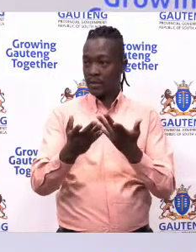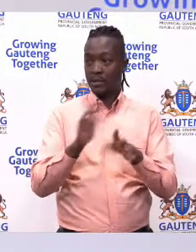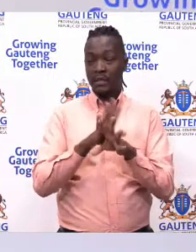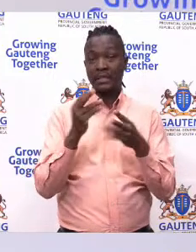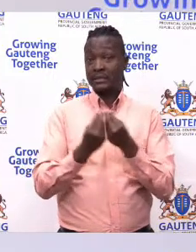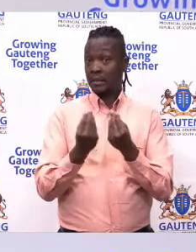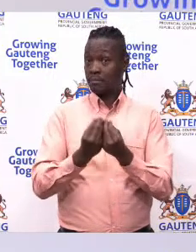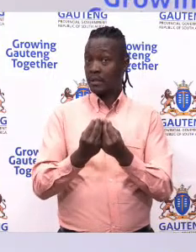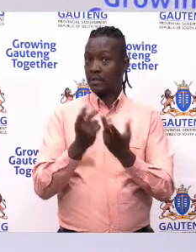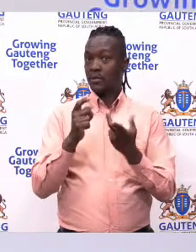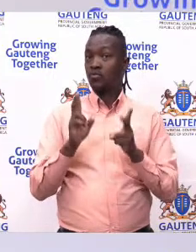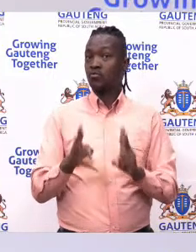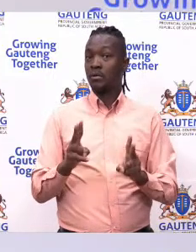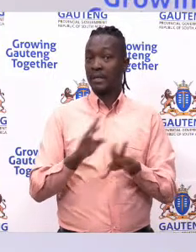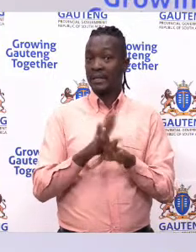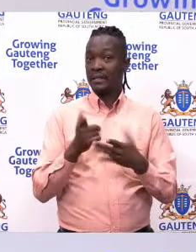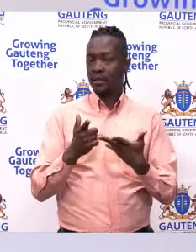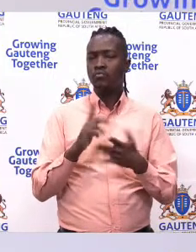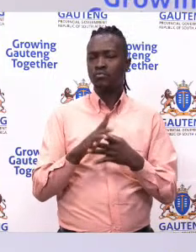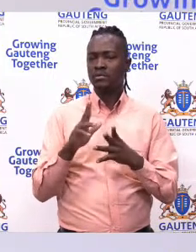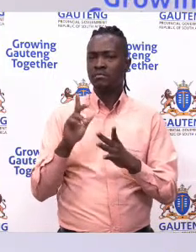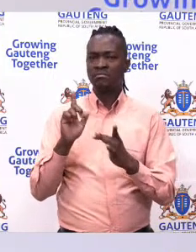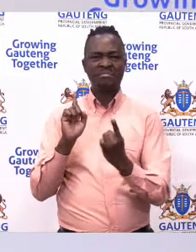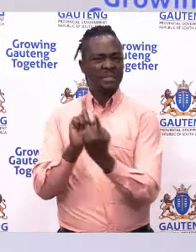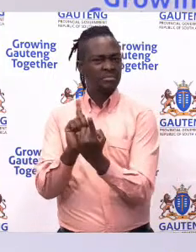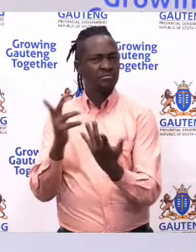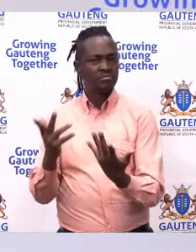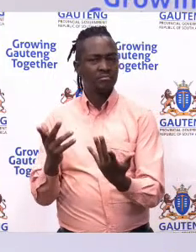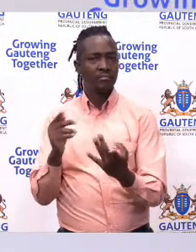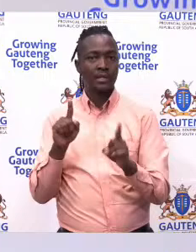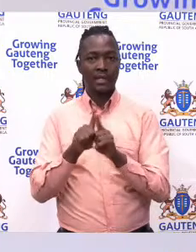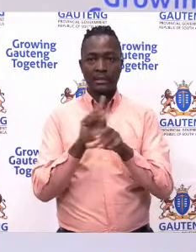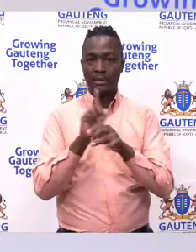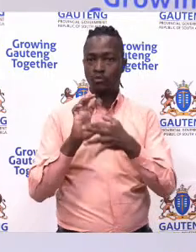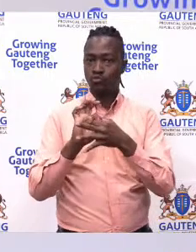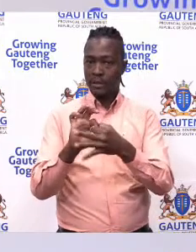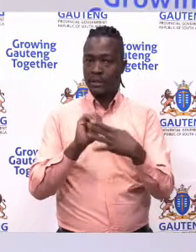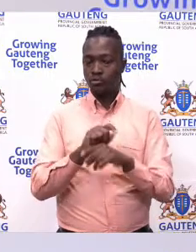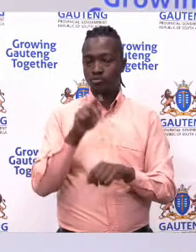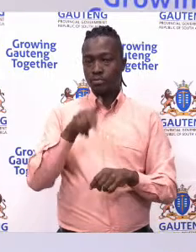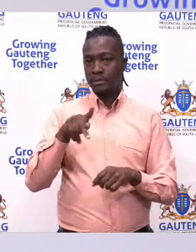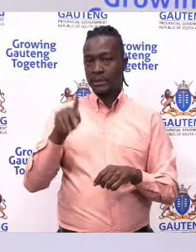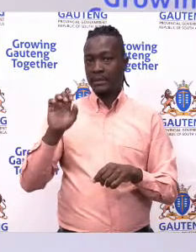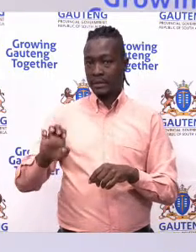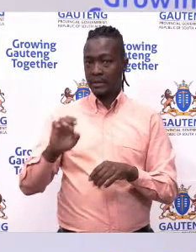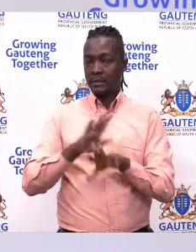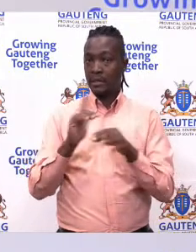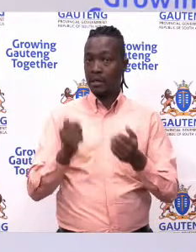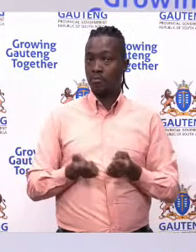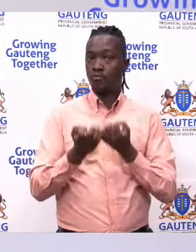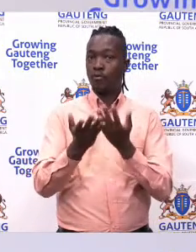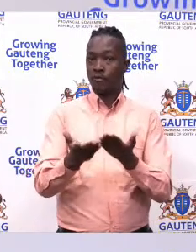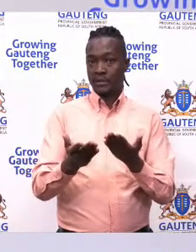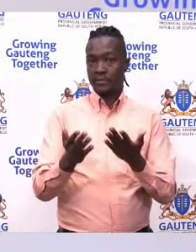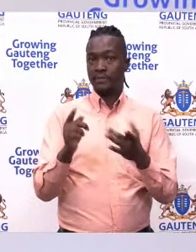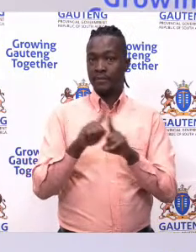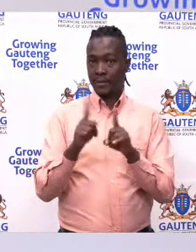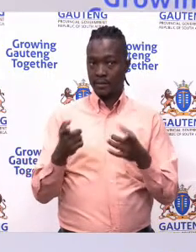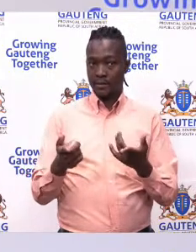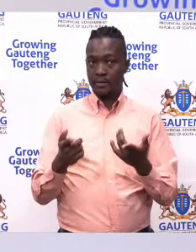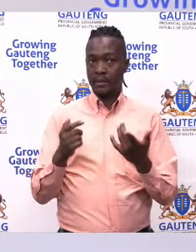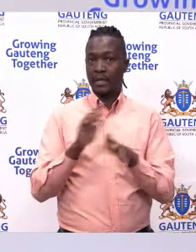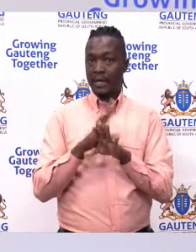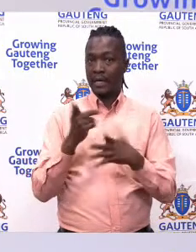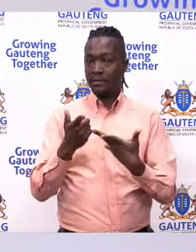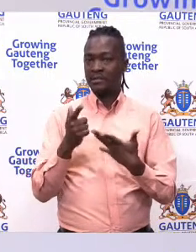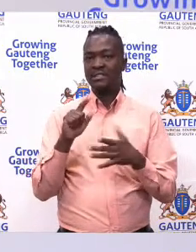that normally we do encounter as it relates to PPE provision at a coalface level. It's